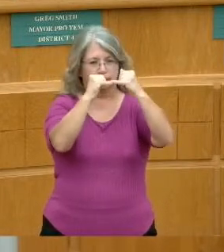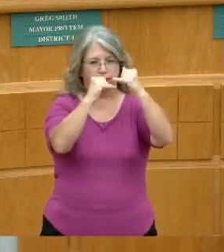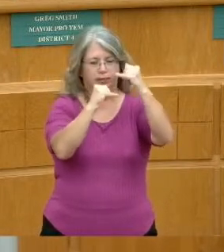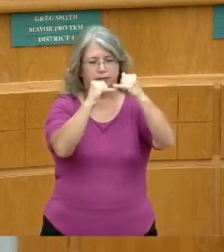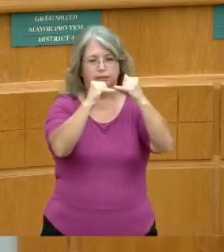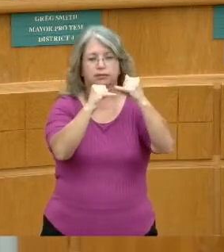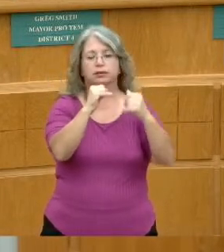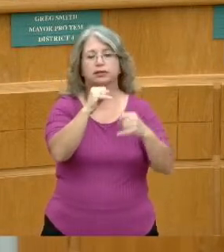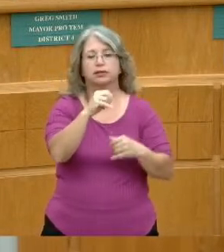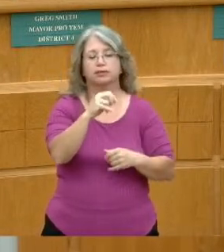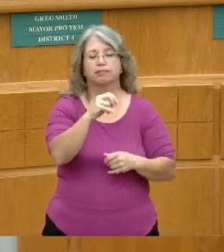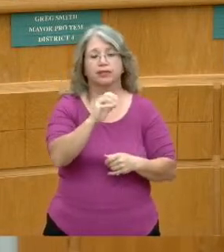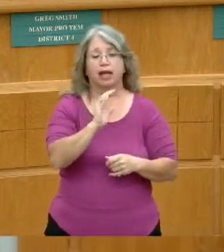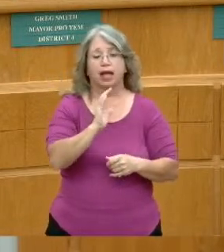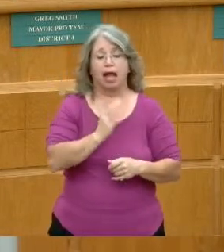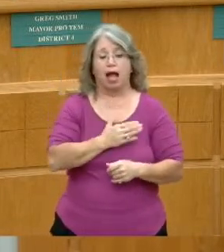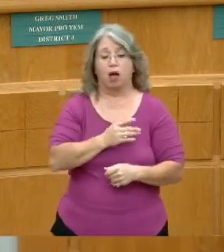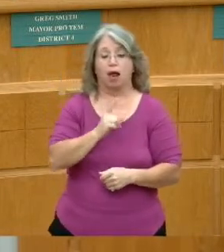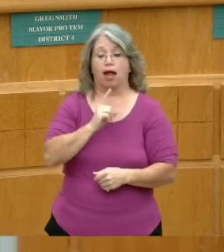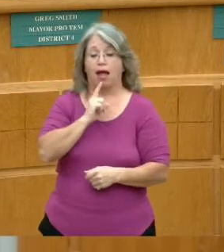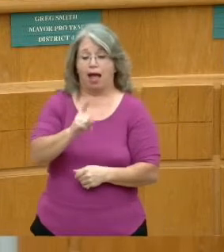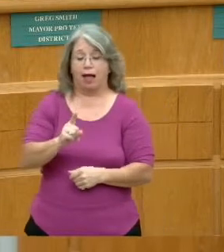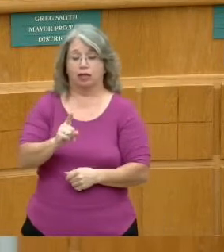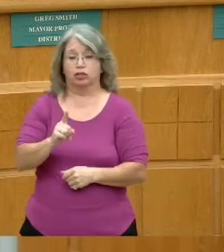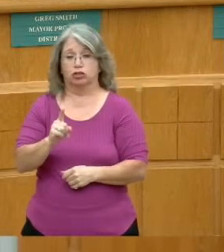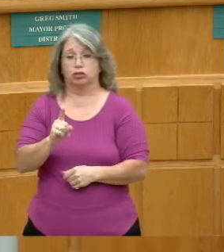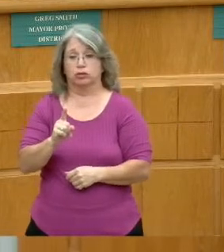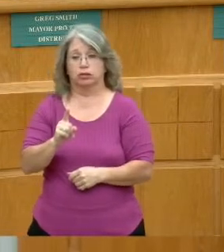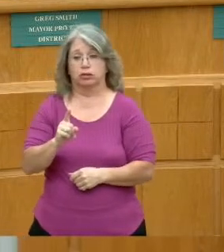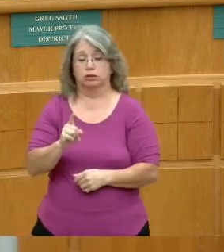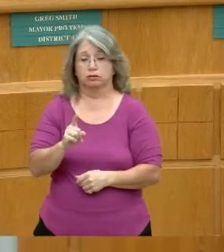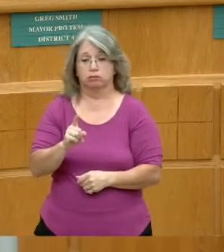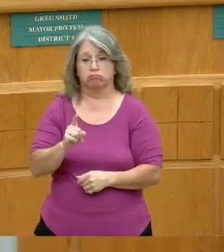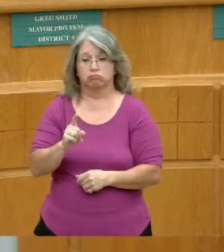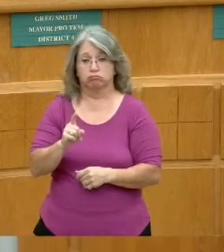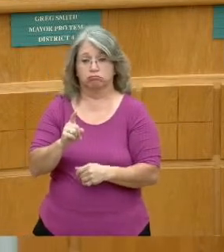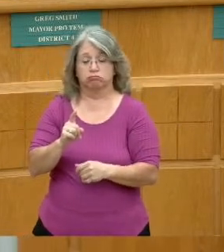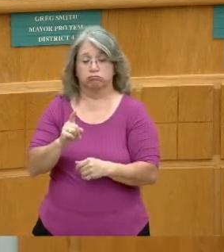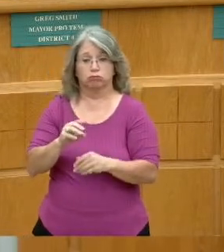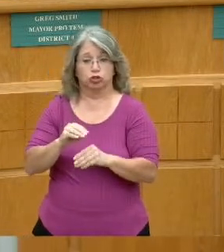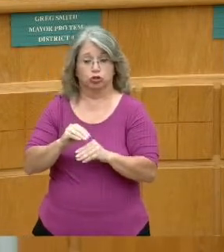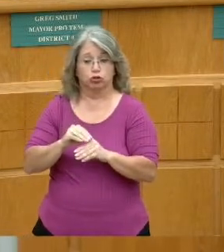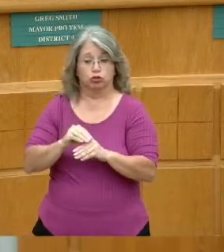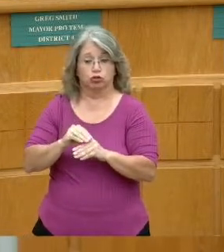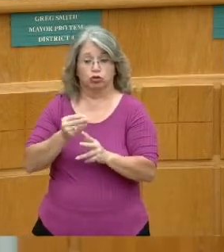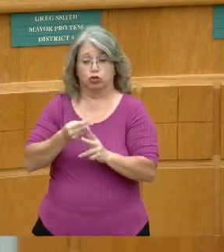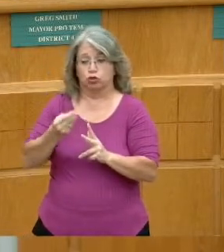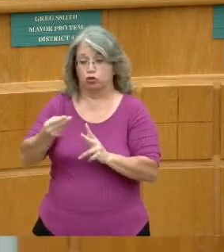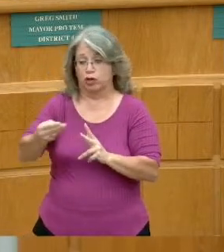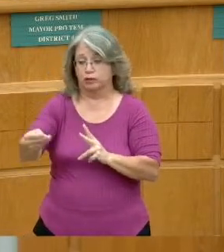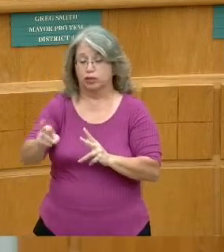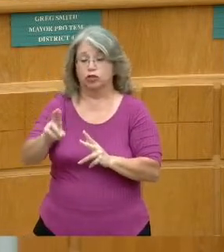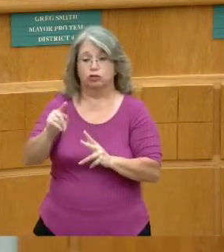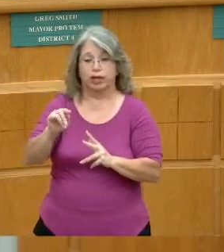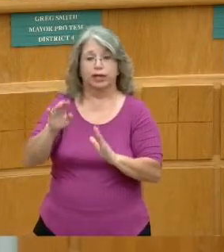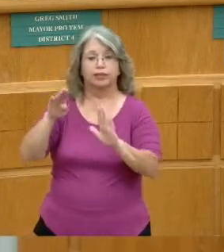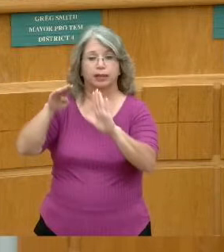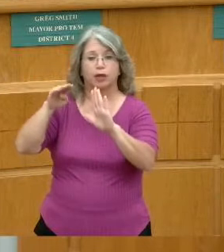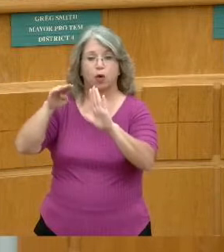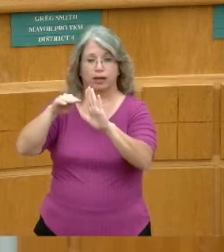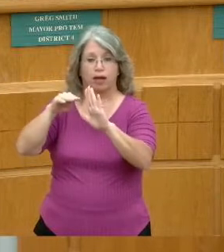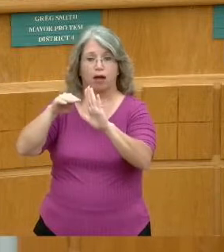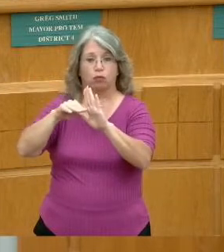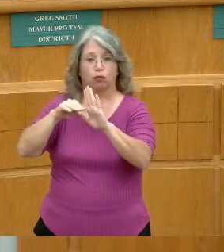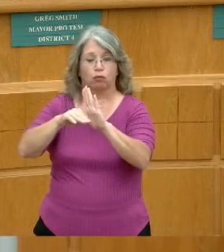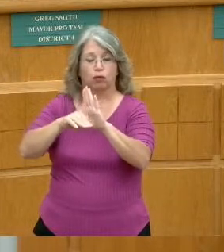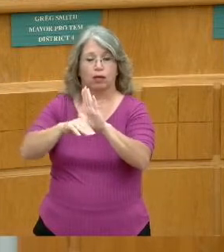Our actual estimate of what the transmission rate, or our estimate of what the actual transmission rate is, has been declining. Last week,